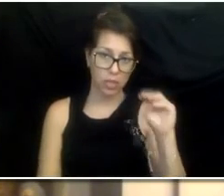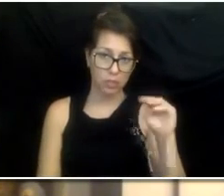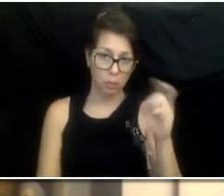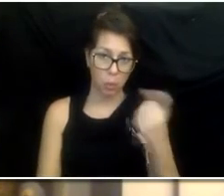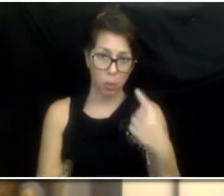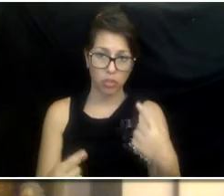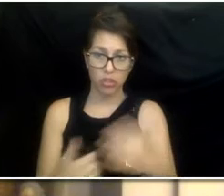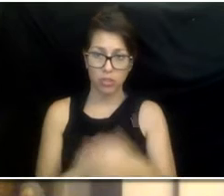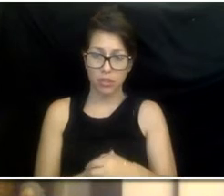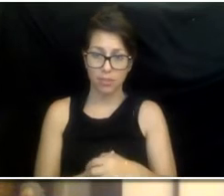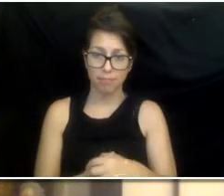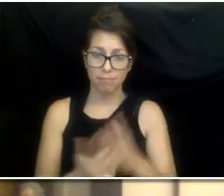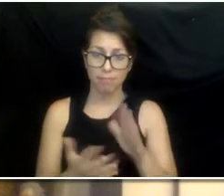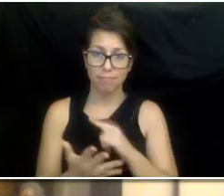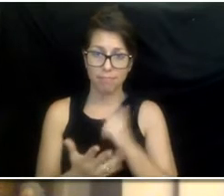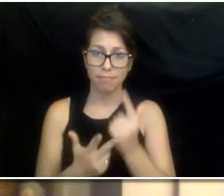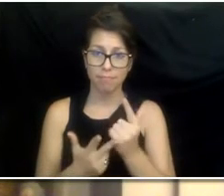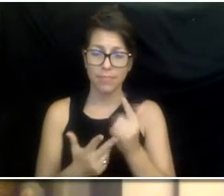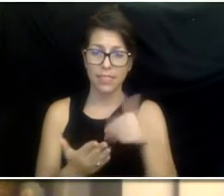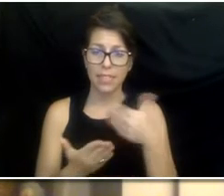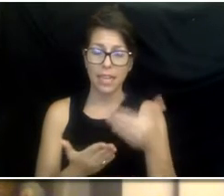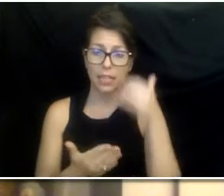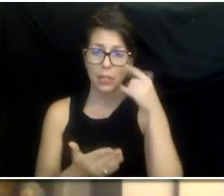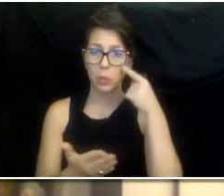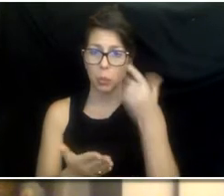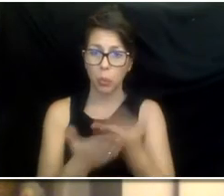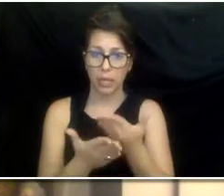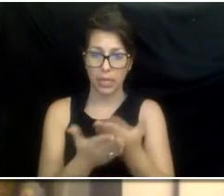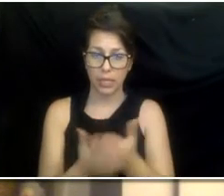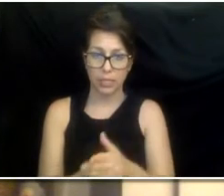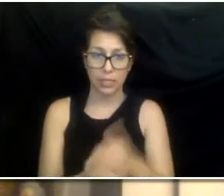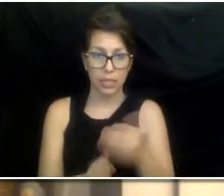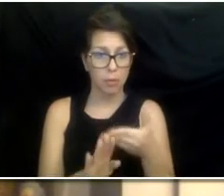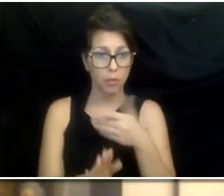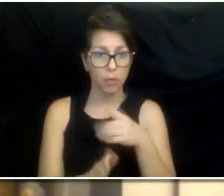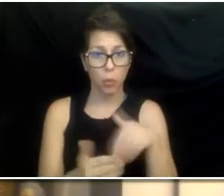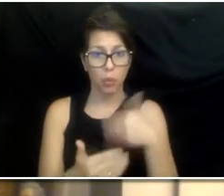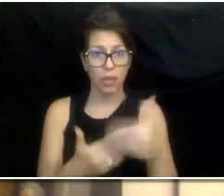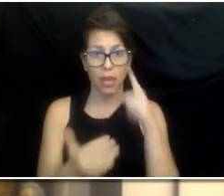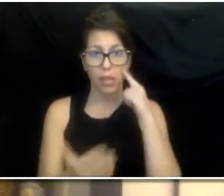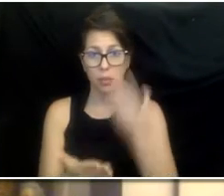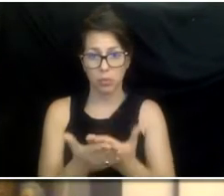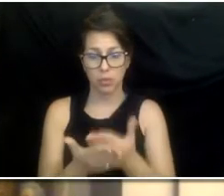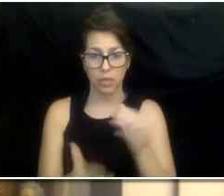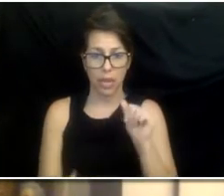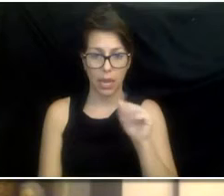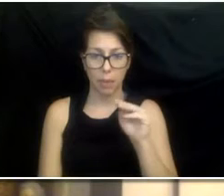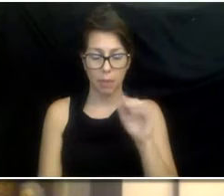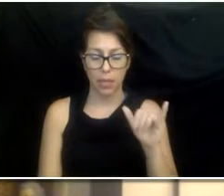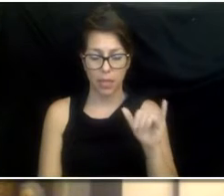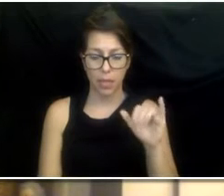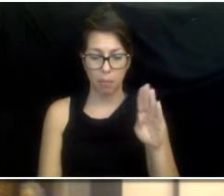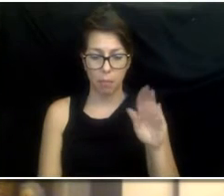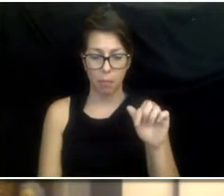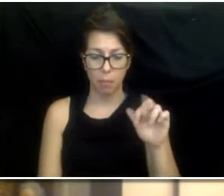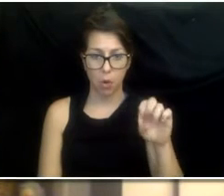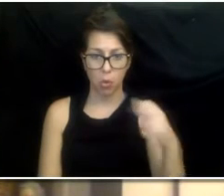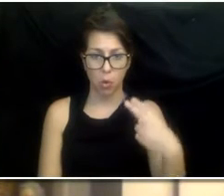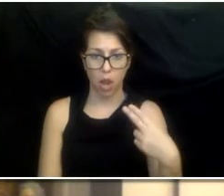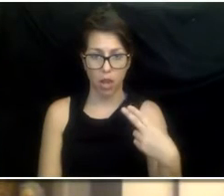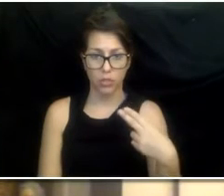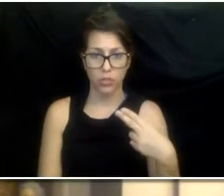from the violence Intervention Program viip T Loro Zen from Nyle and Molina